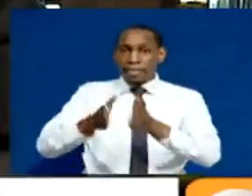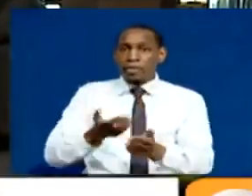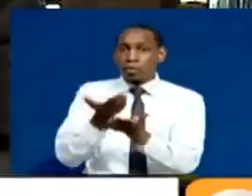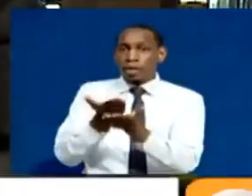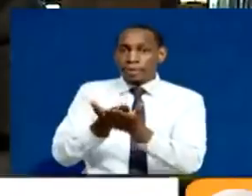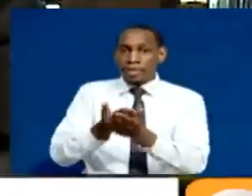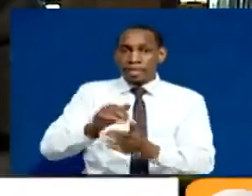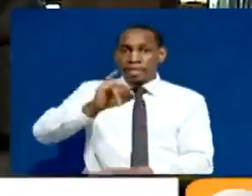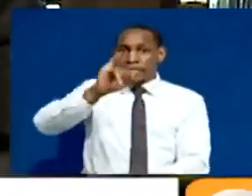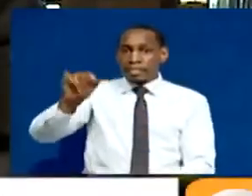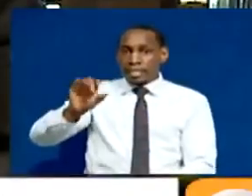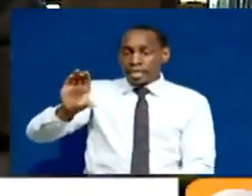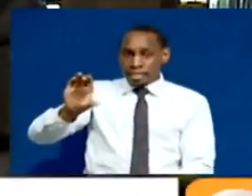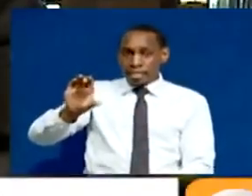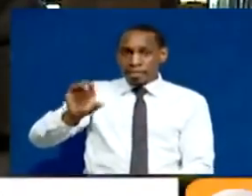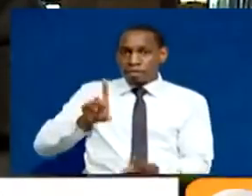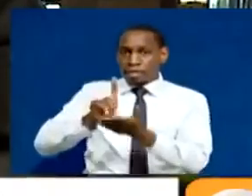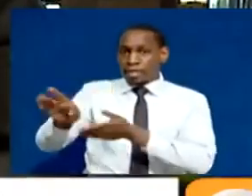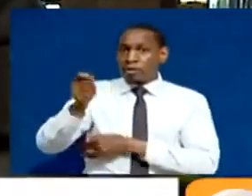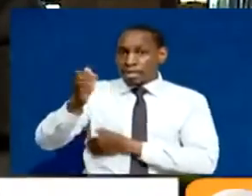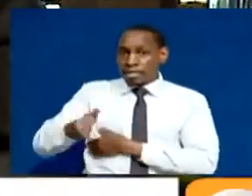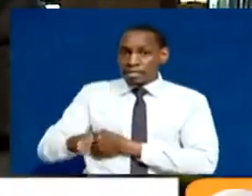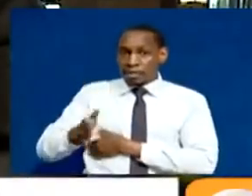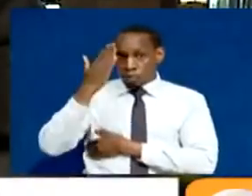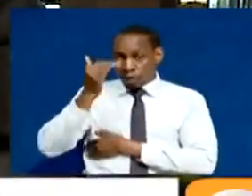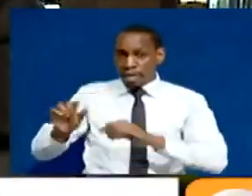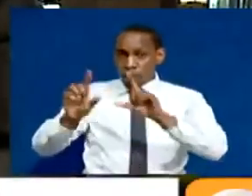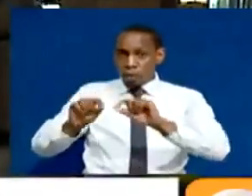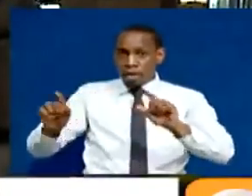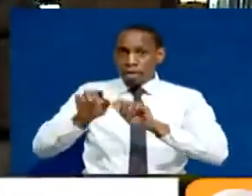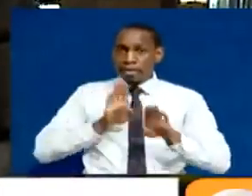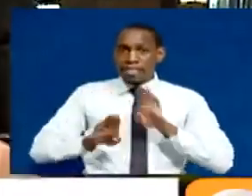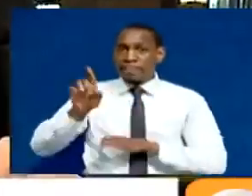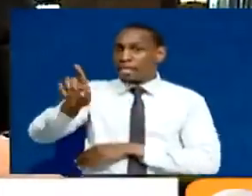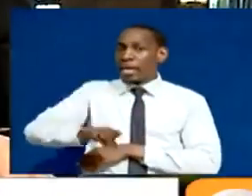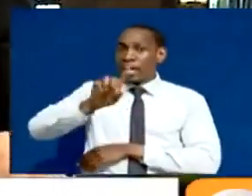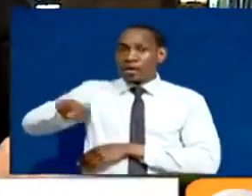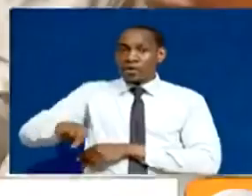the Judicial Service Commission to fire the judge for alleged gross misconduct.